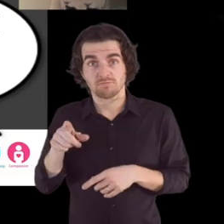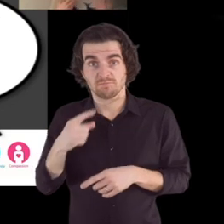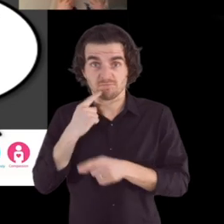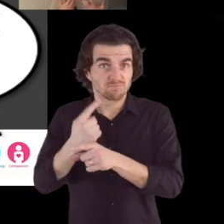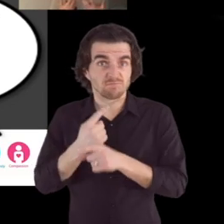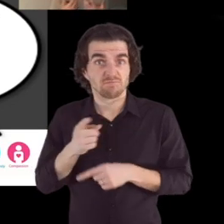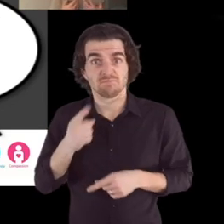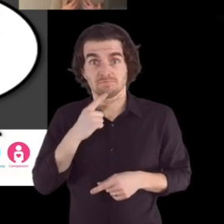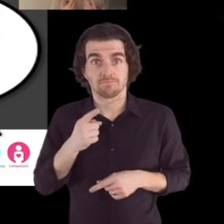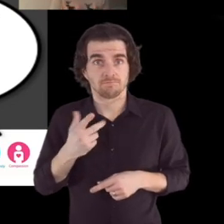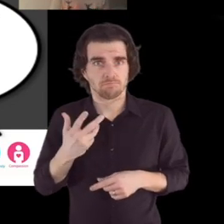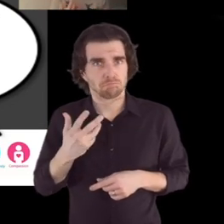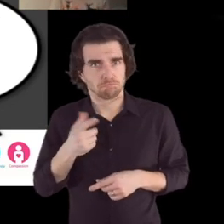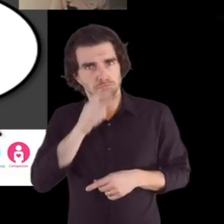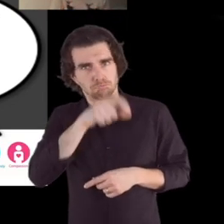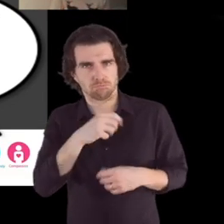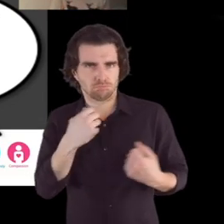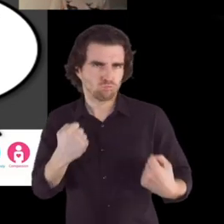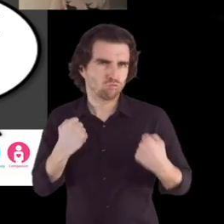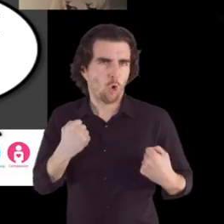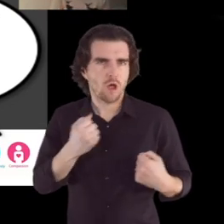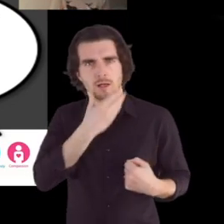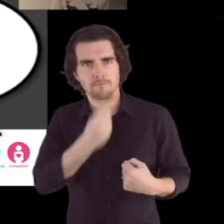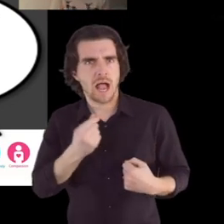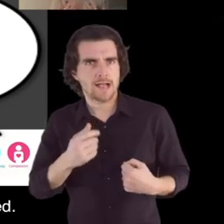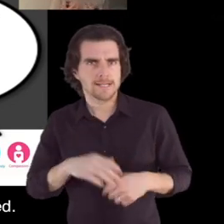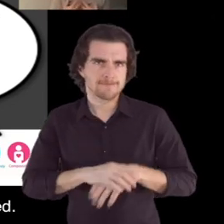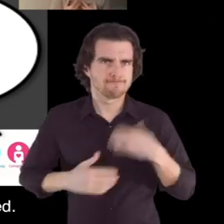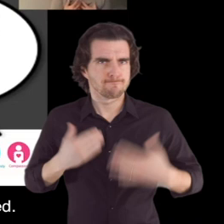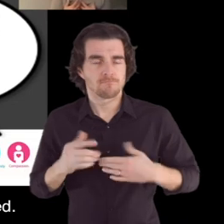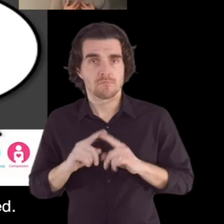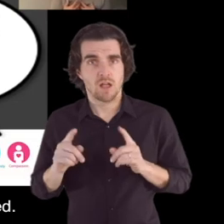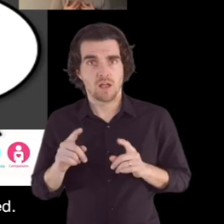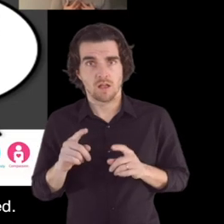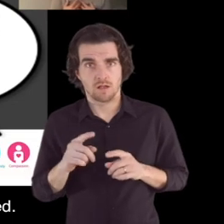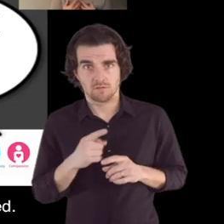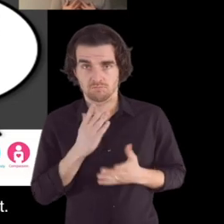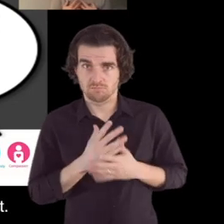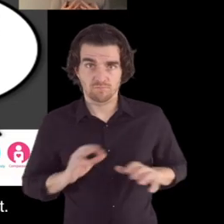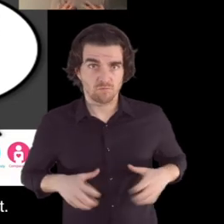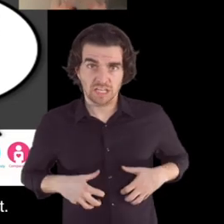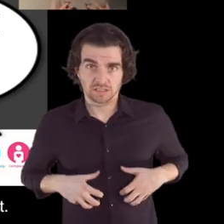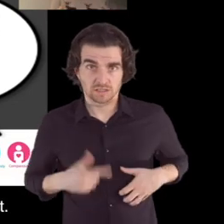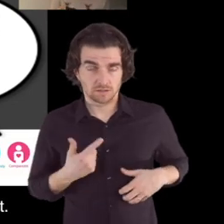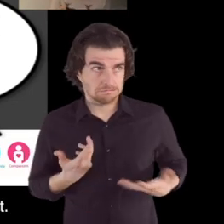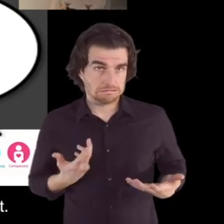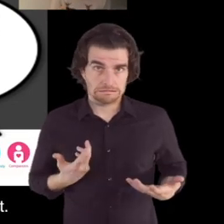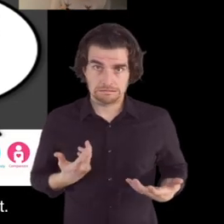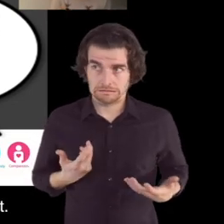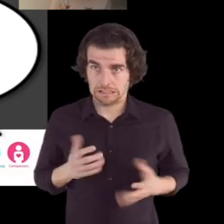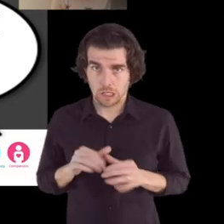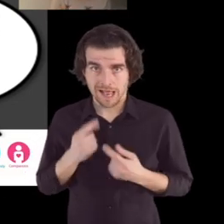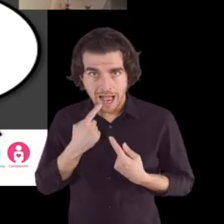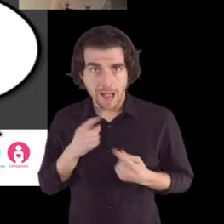who was saying that, you know, normally they're quite a strong man, but he actually was feeling frightened, and it was very hard for him to